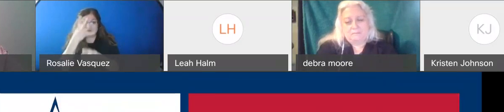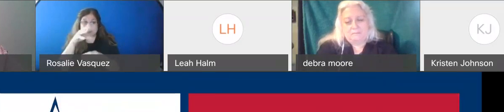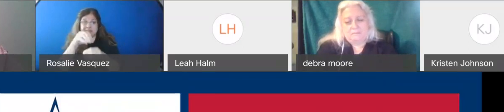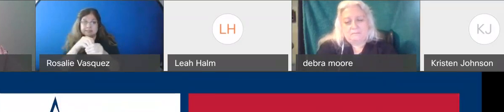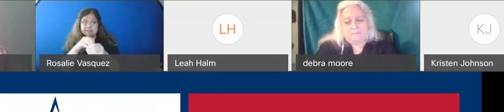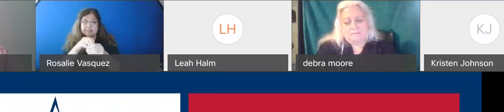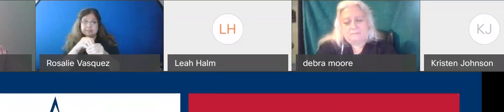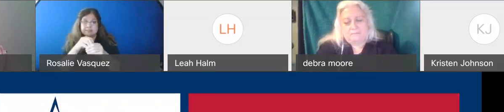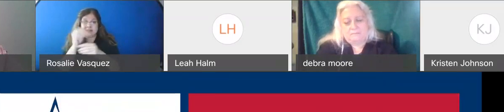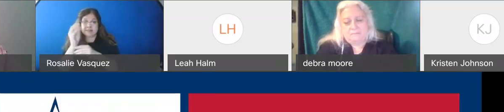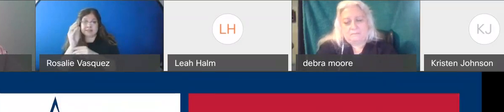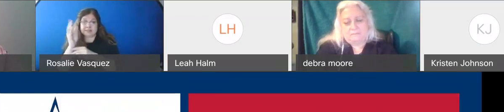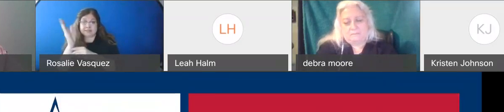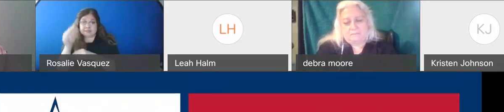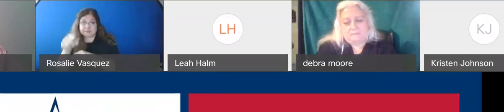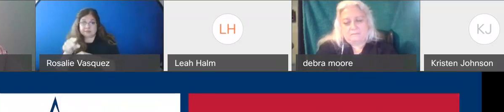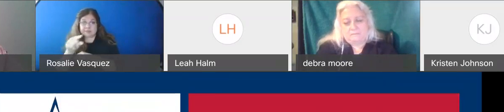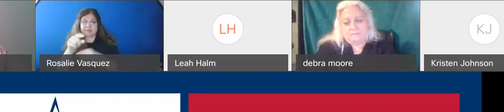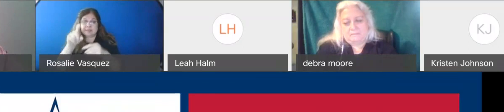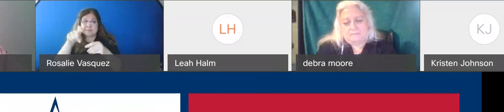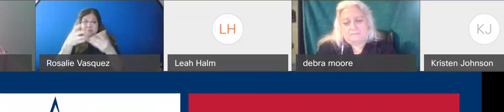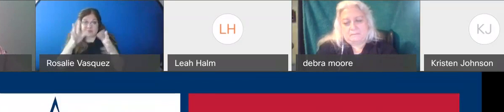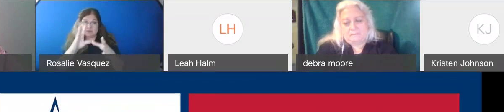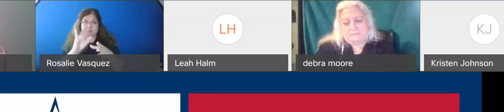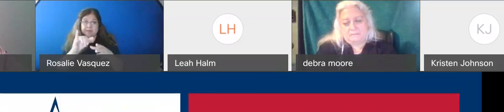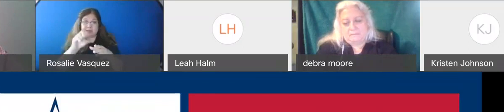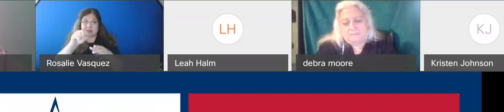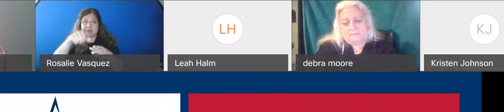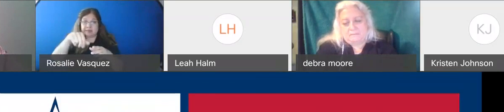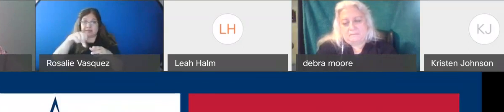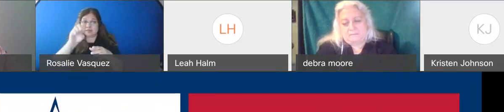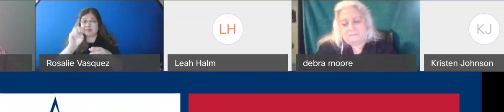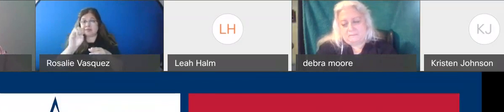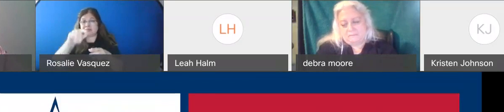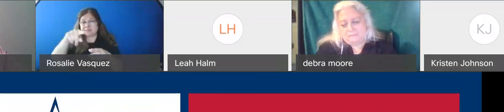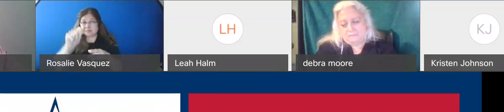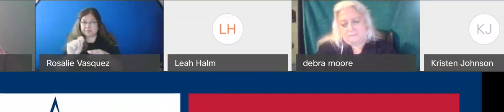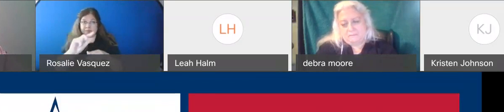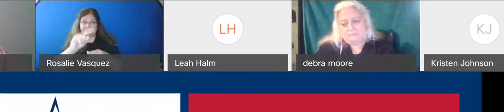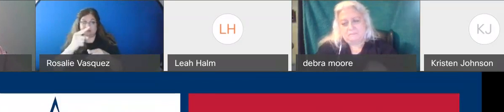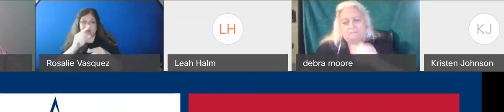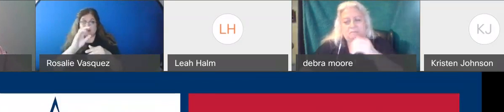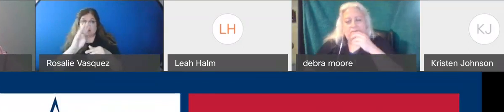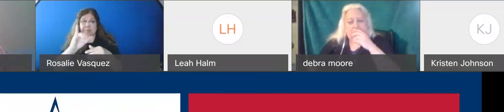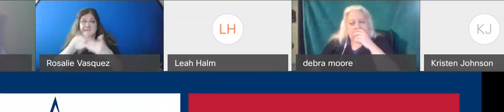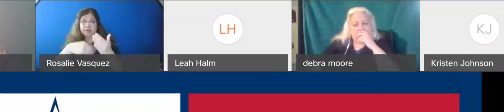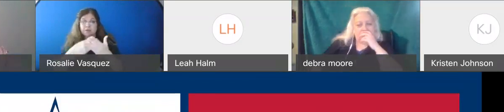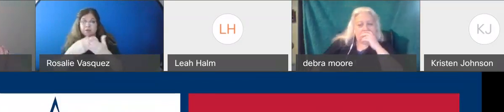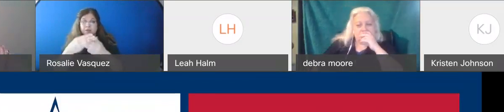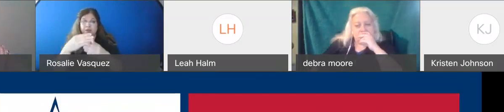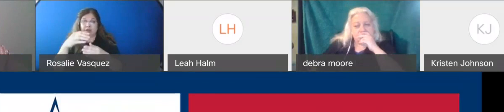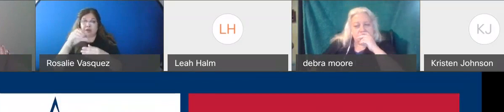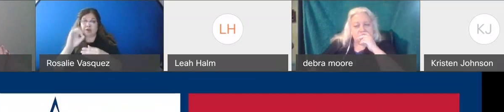training. So this must be completed by September 1st by all officers and advisors of your RSO in order to use your